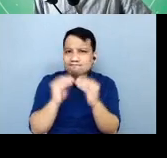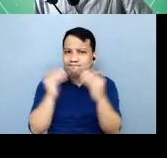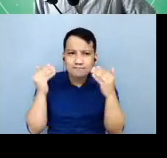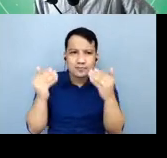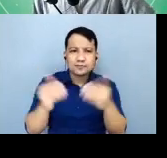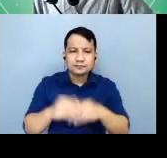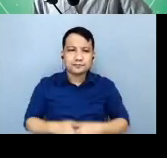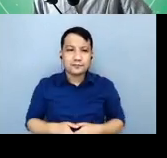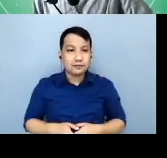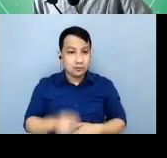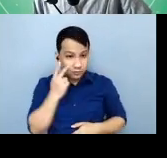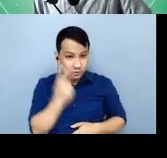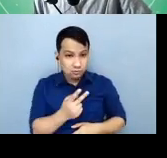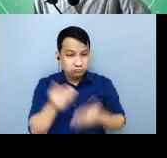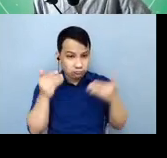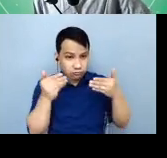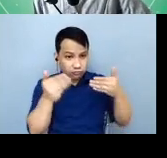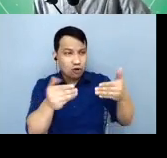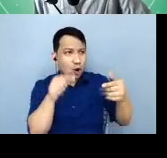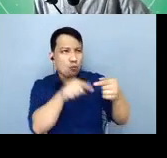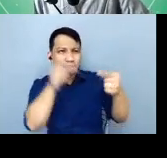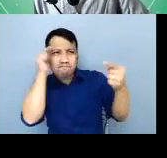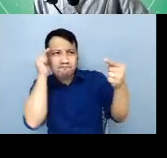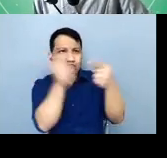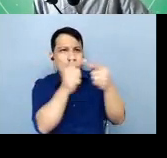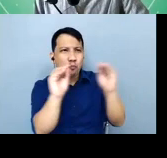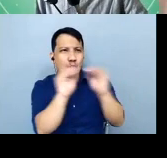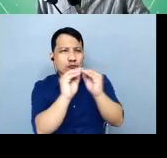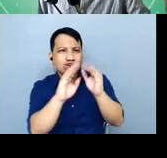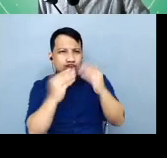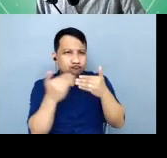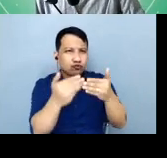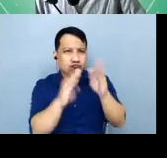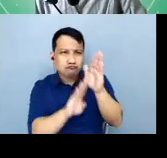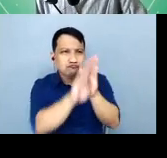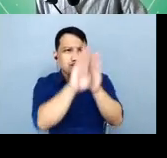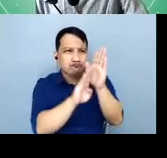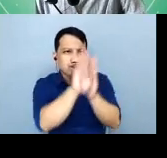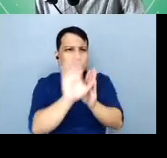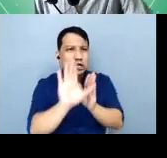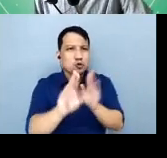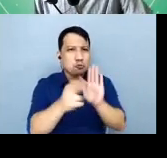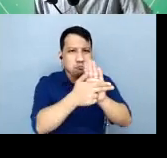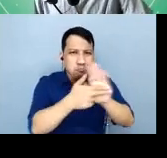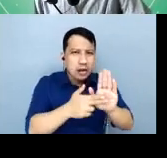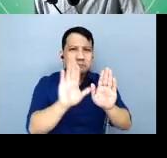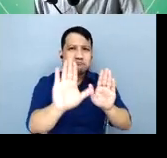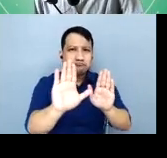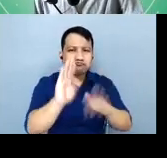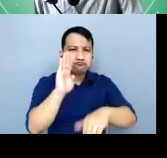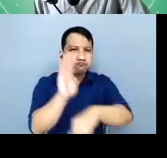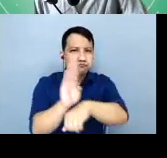When we look at sustainability, the goal is to be able to continue to develop your business, your brand, your product. And